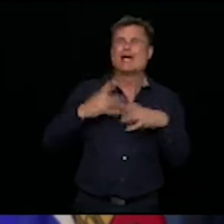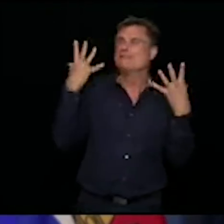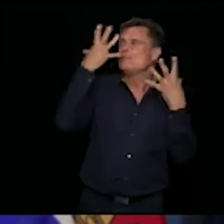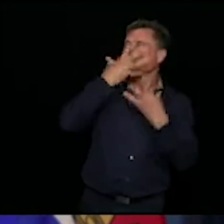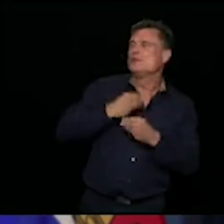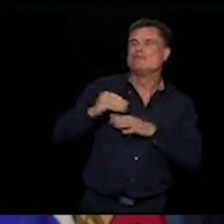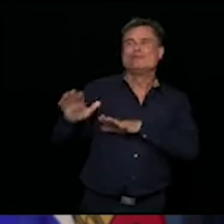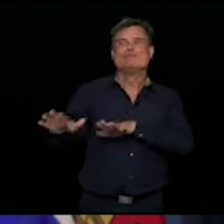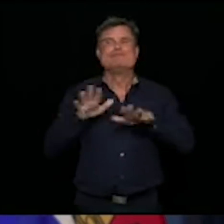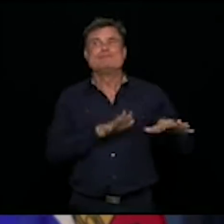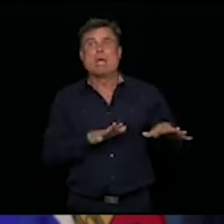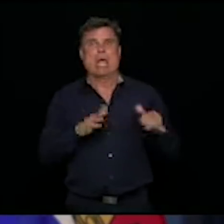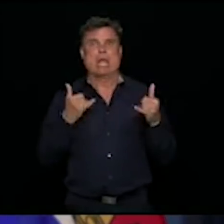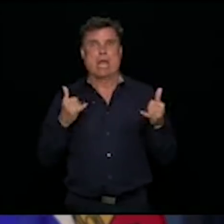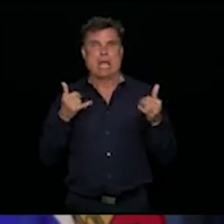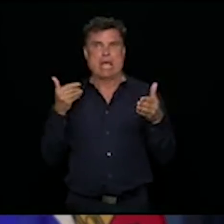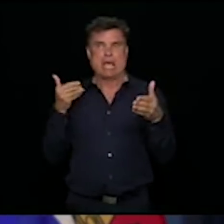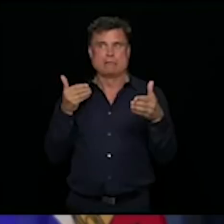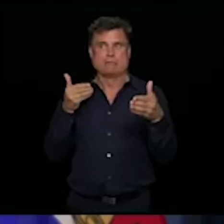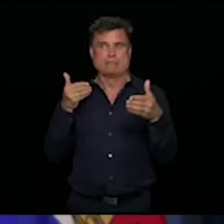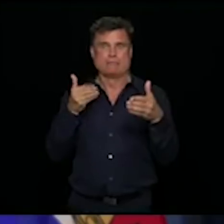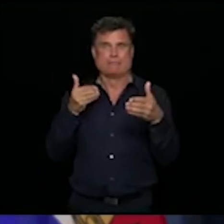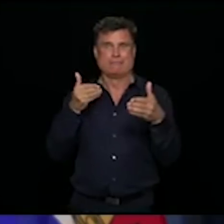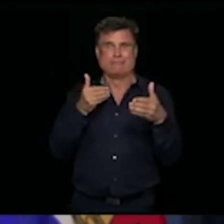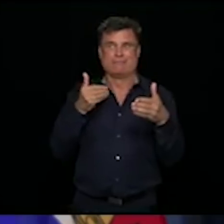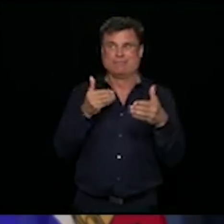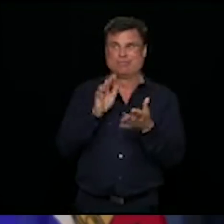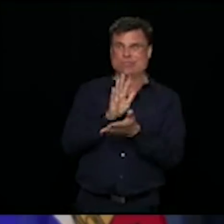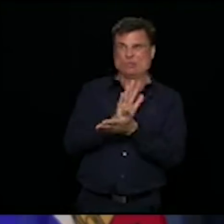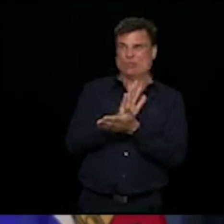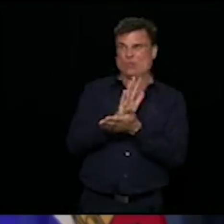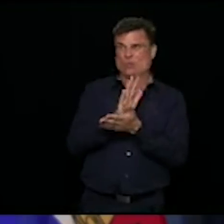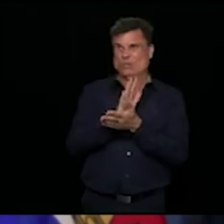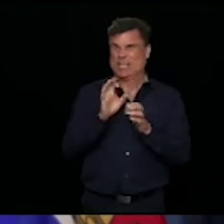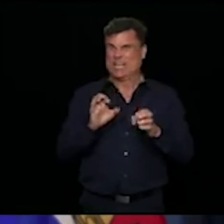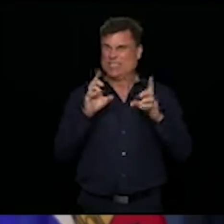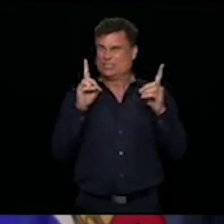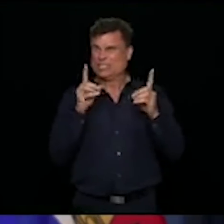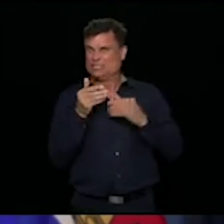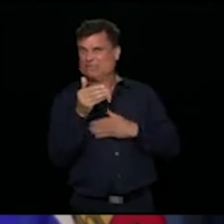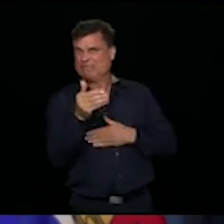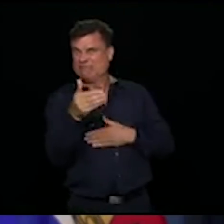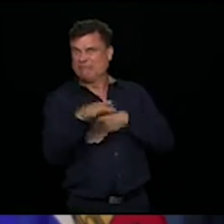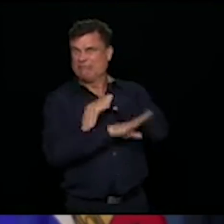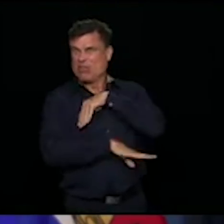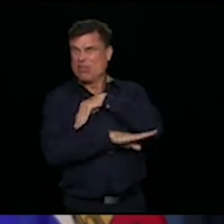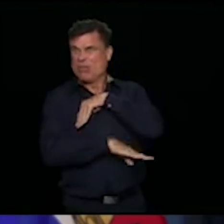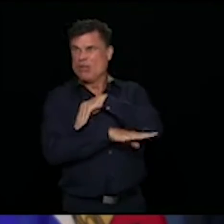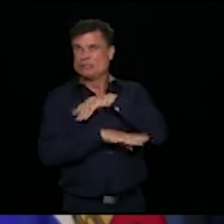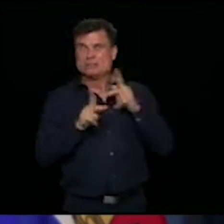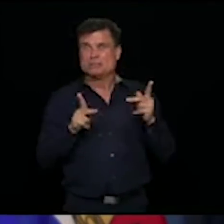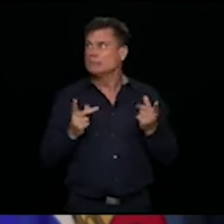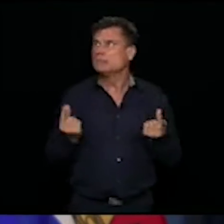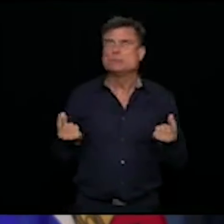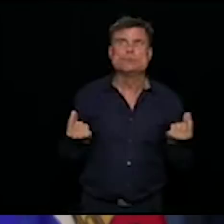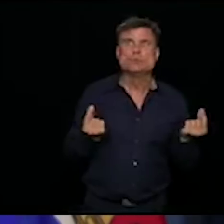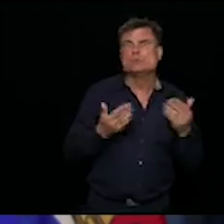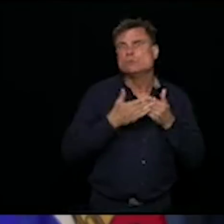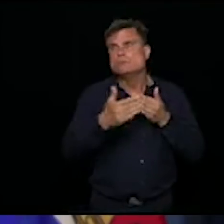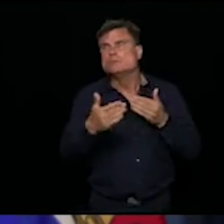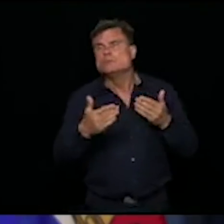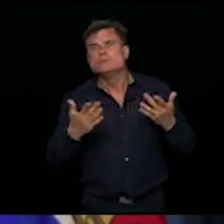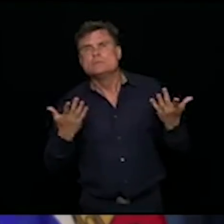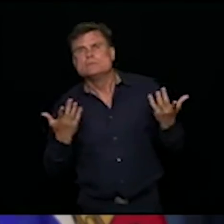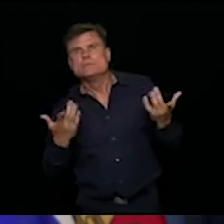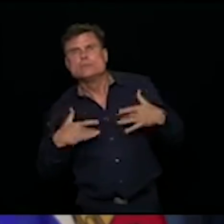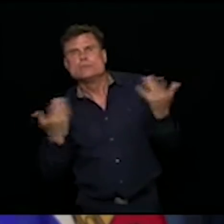recognize today, and this is why we're making today's announcement, that there are some who are feeling anxious about what school might